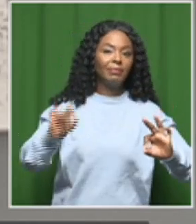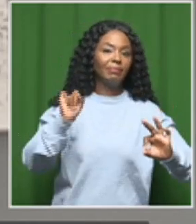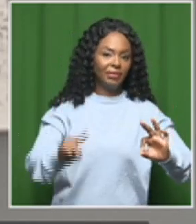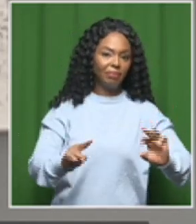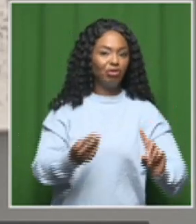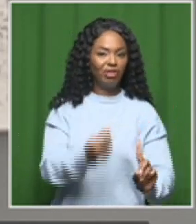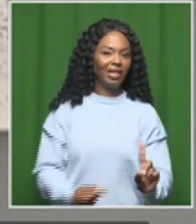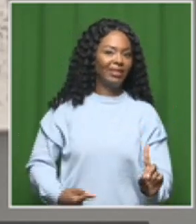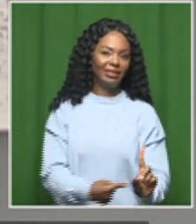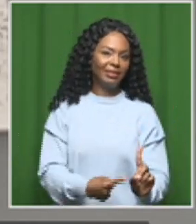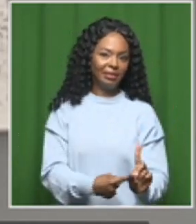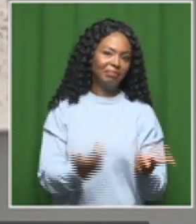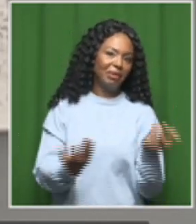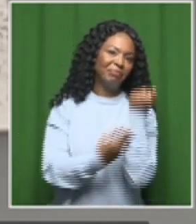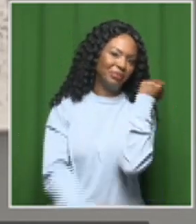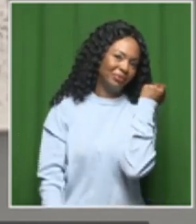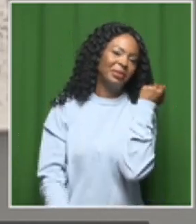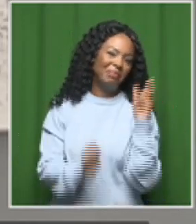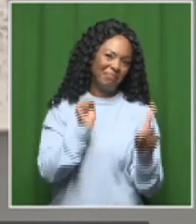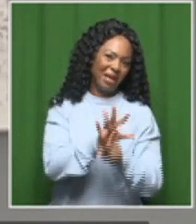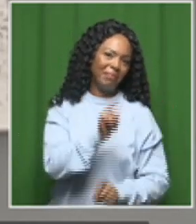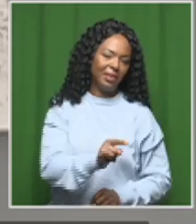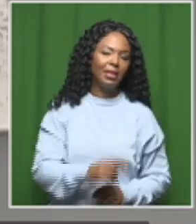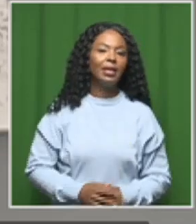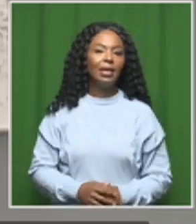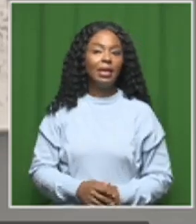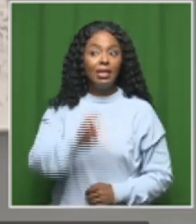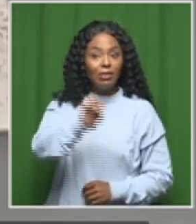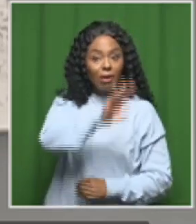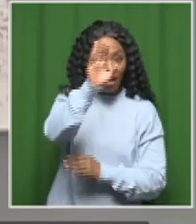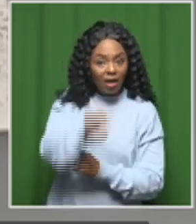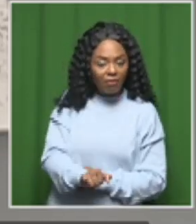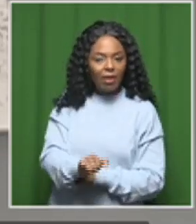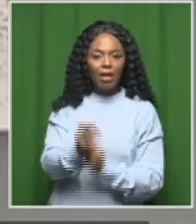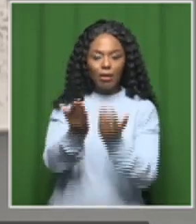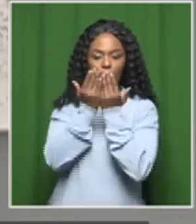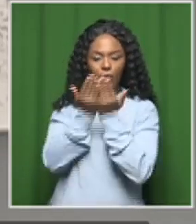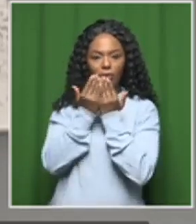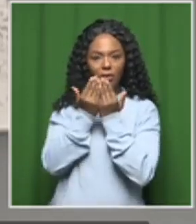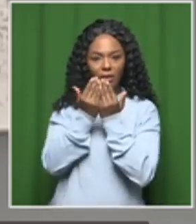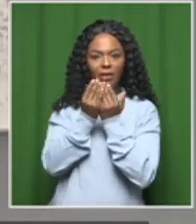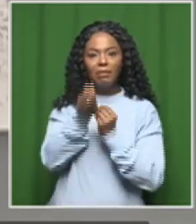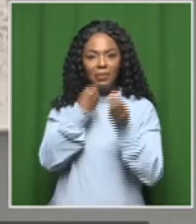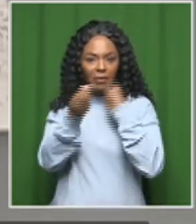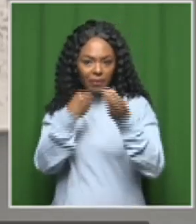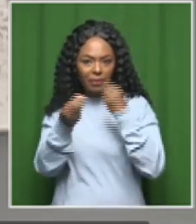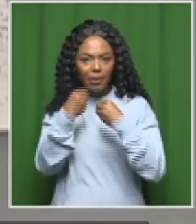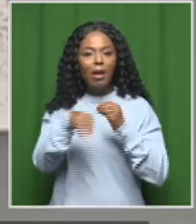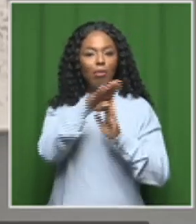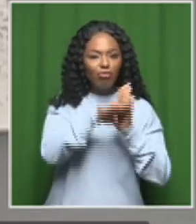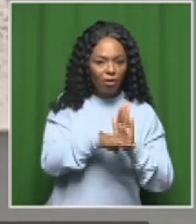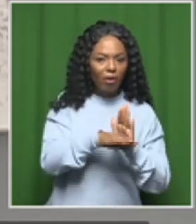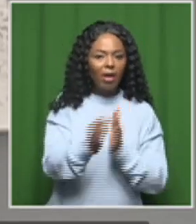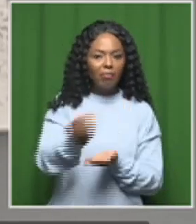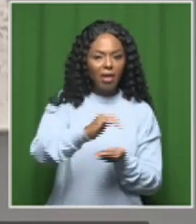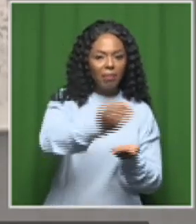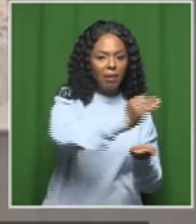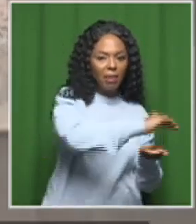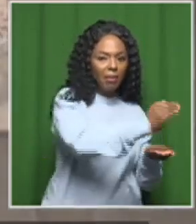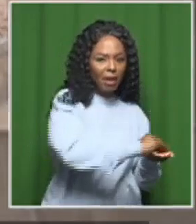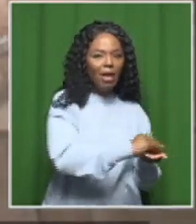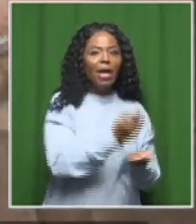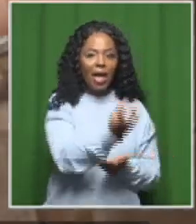adequately. And yes, we do in South Africa have the school nutrition program, but it's just not enough. And when we look